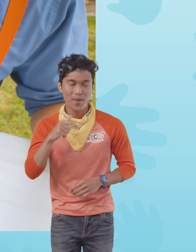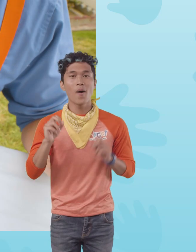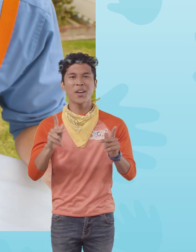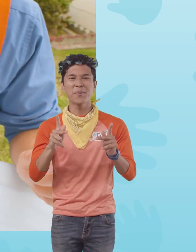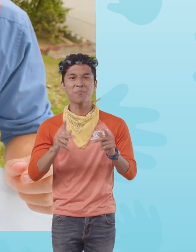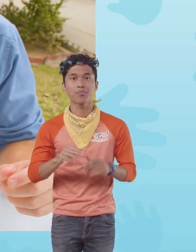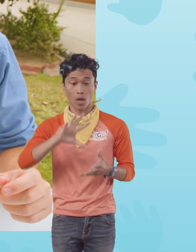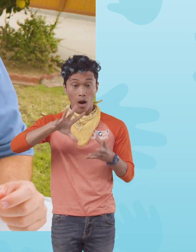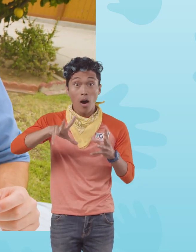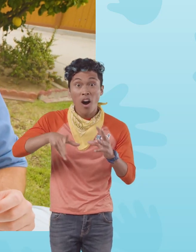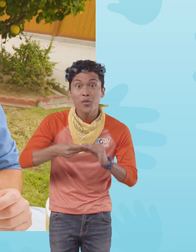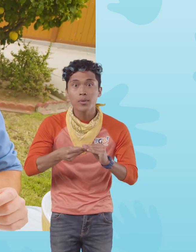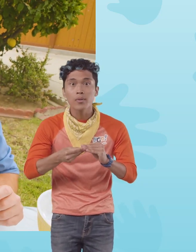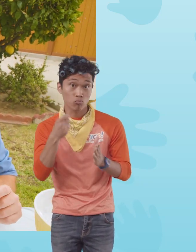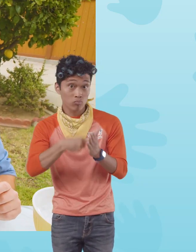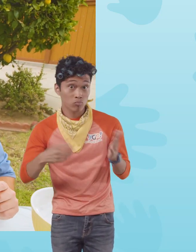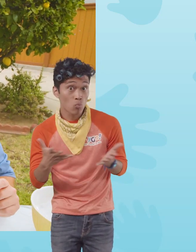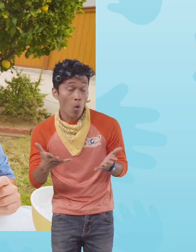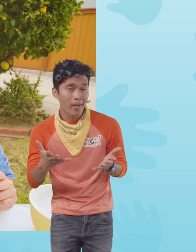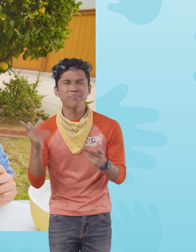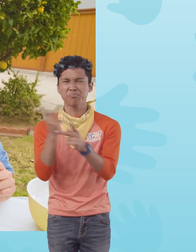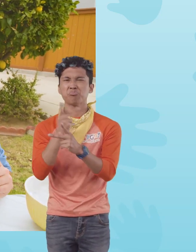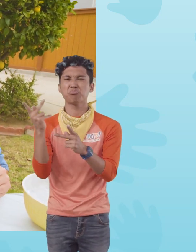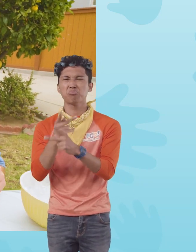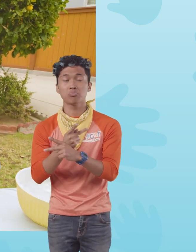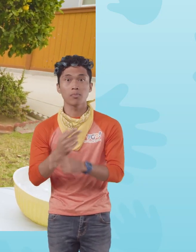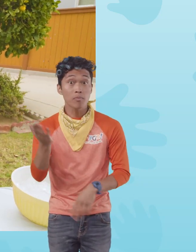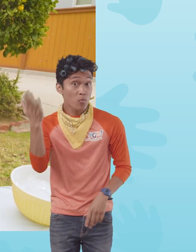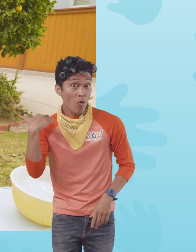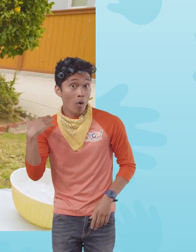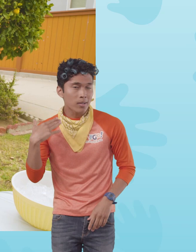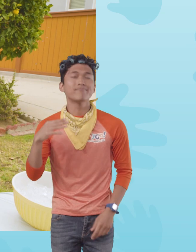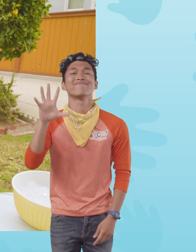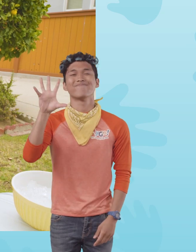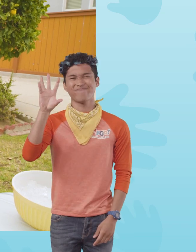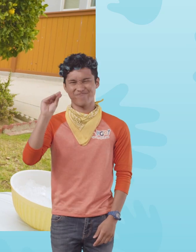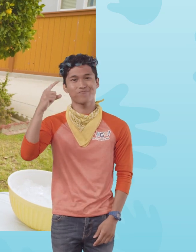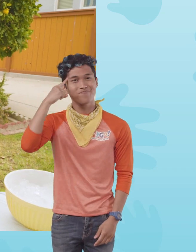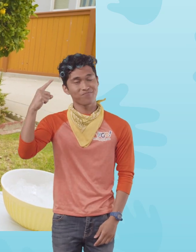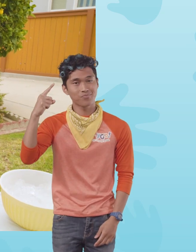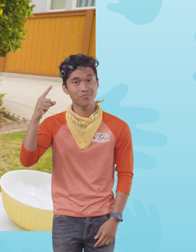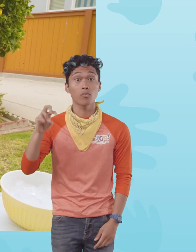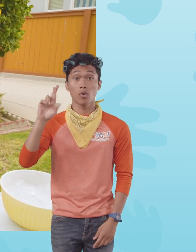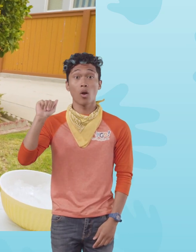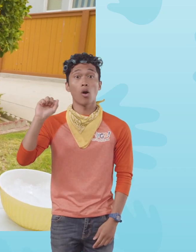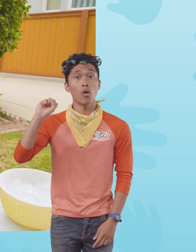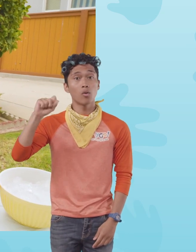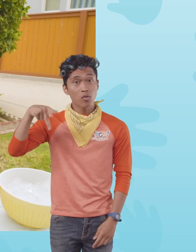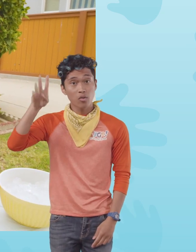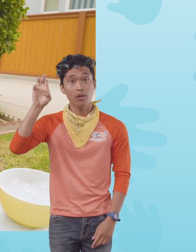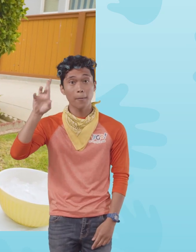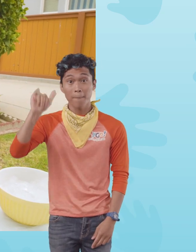Okay. So now our total cost, let's calculate. So earlier it was 50 cents and